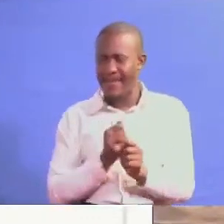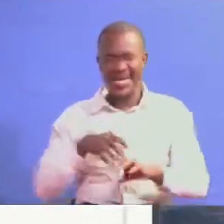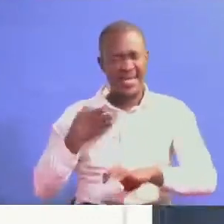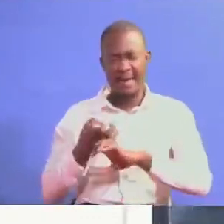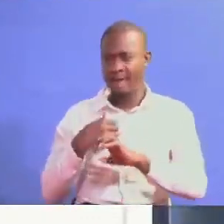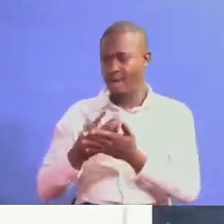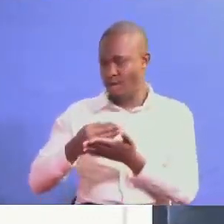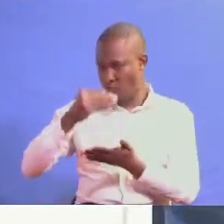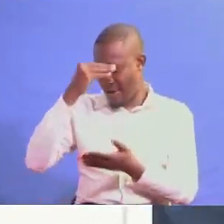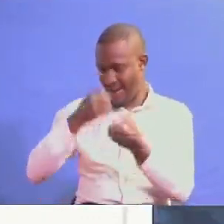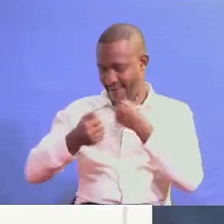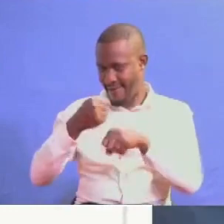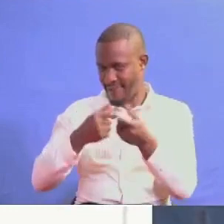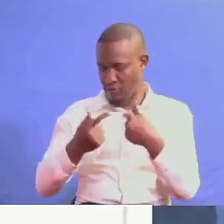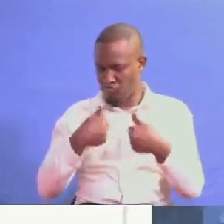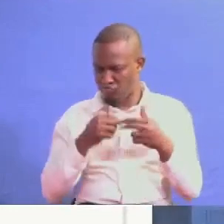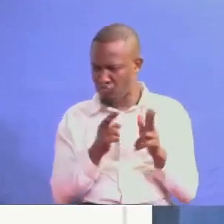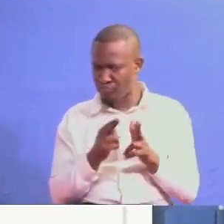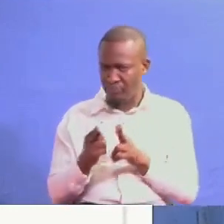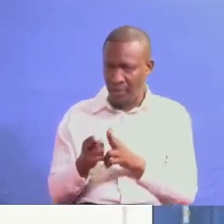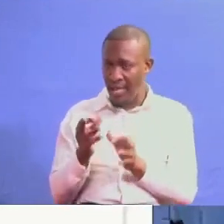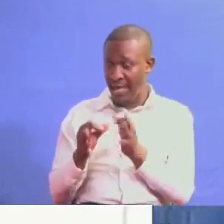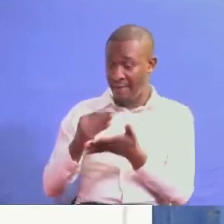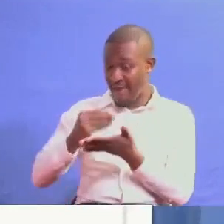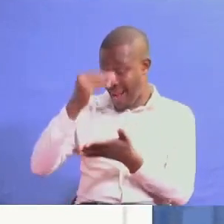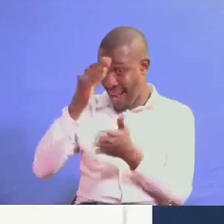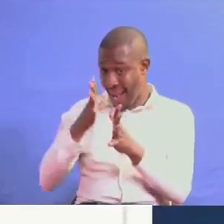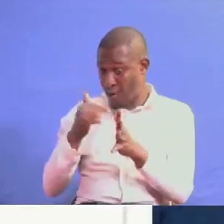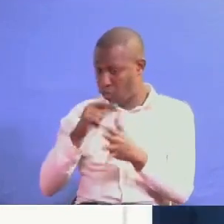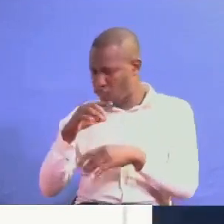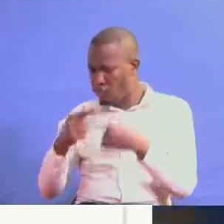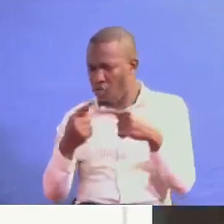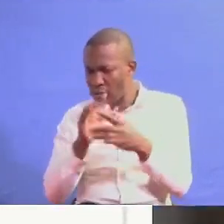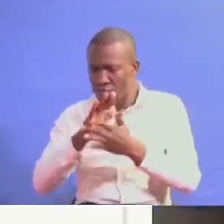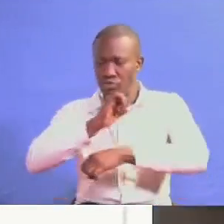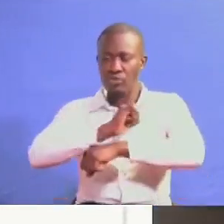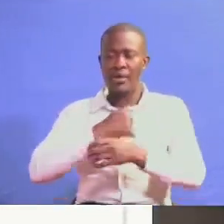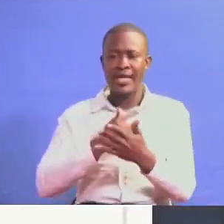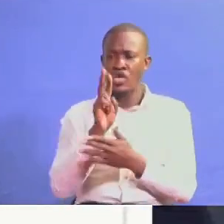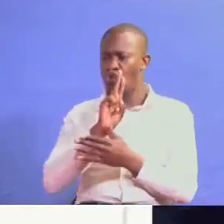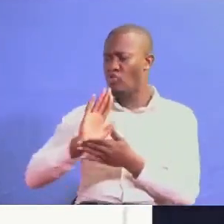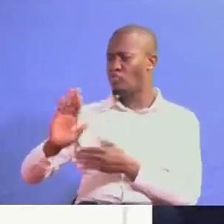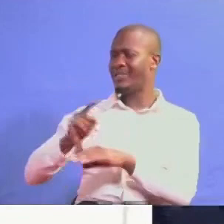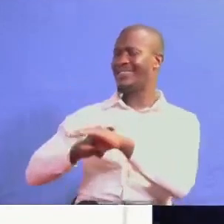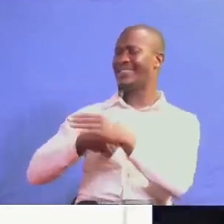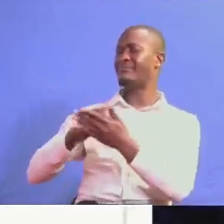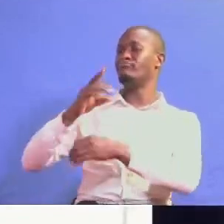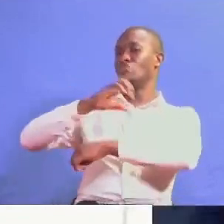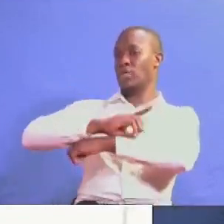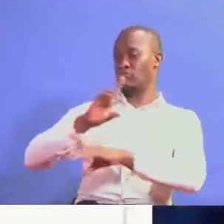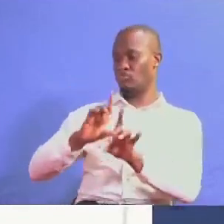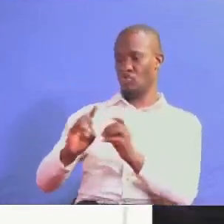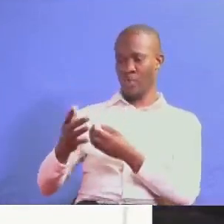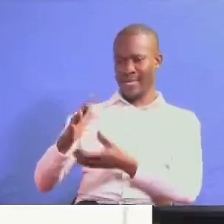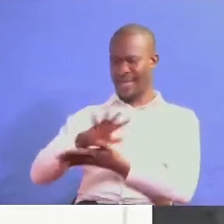learning activities to get back to normalcy. The few learners who managed to get back to school spent the better part of the day doing cleaning